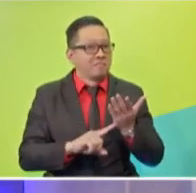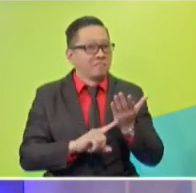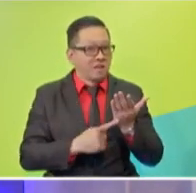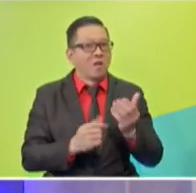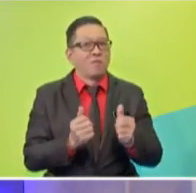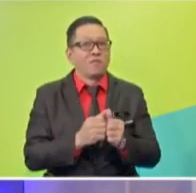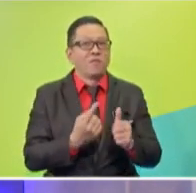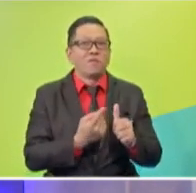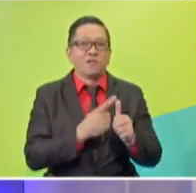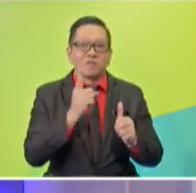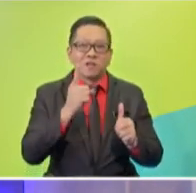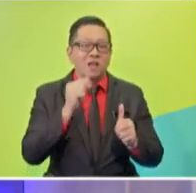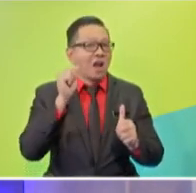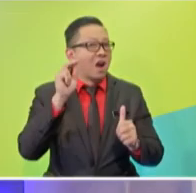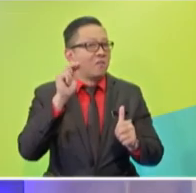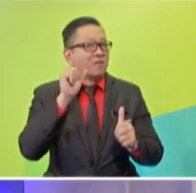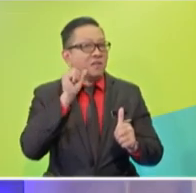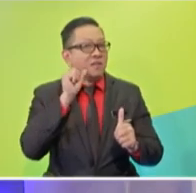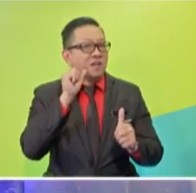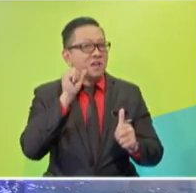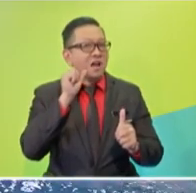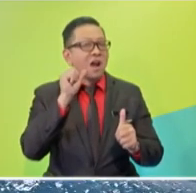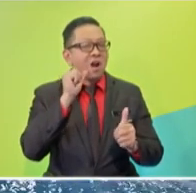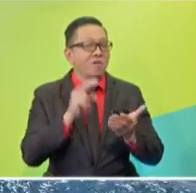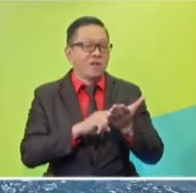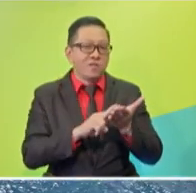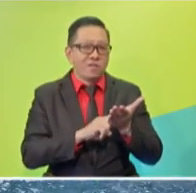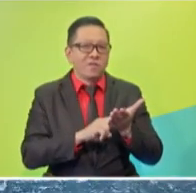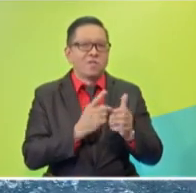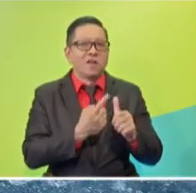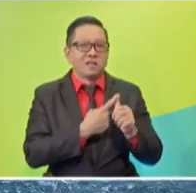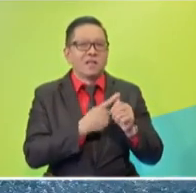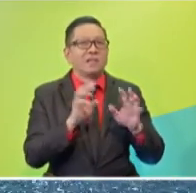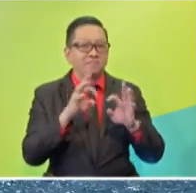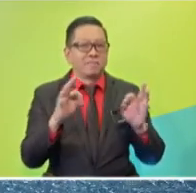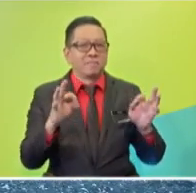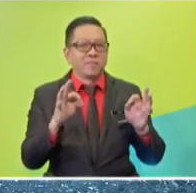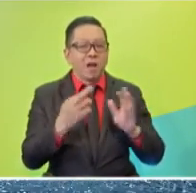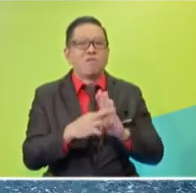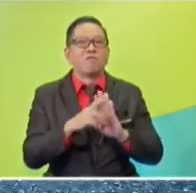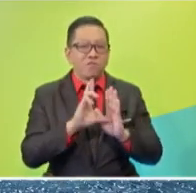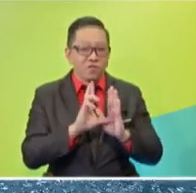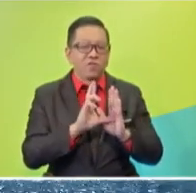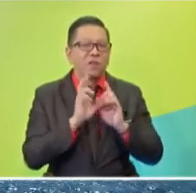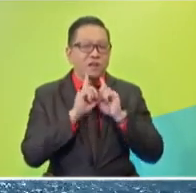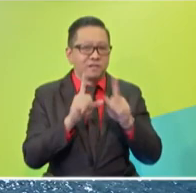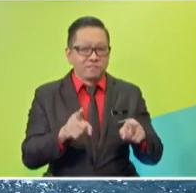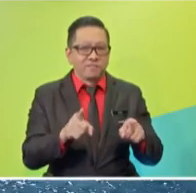first one, Auni Hanani. Okay, Auni, read the first statement and reveal your answer.